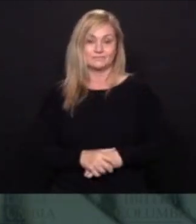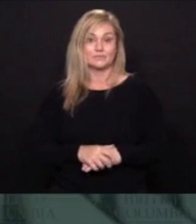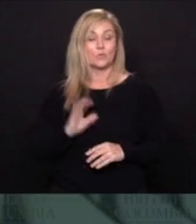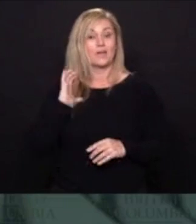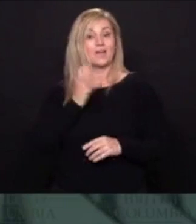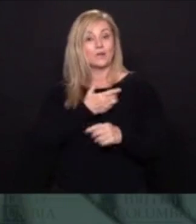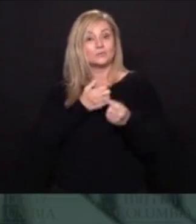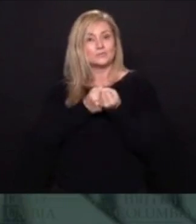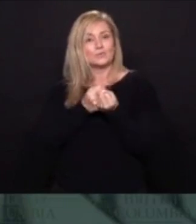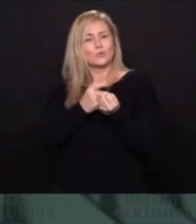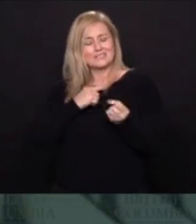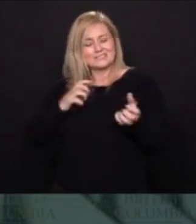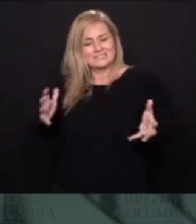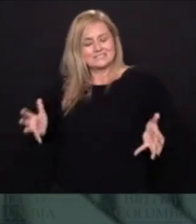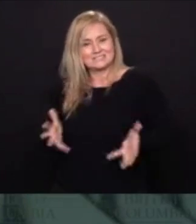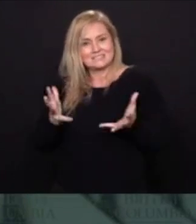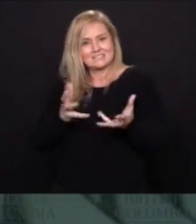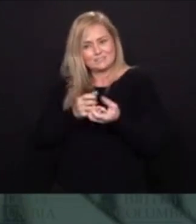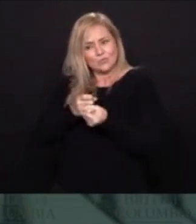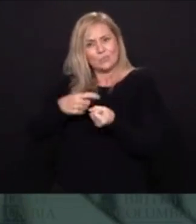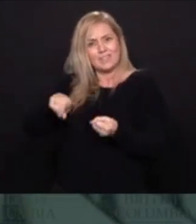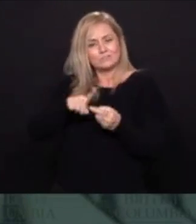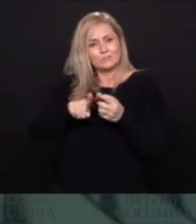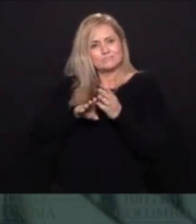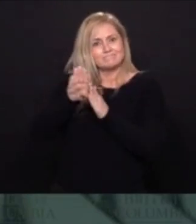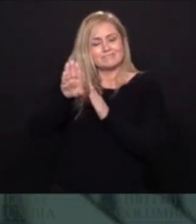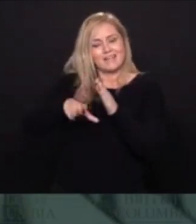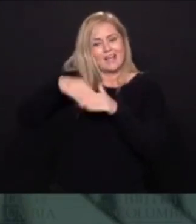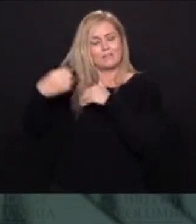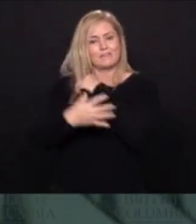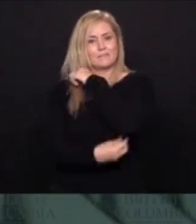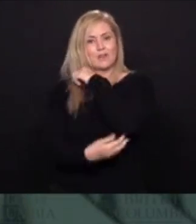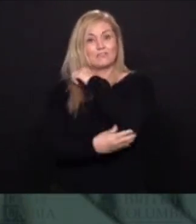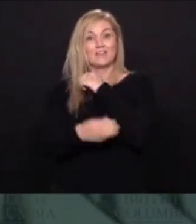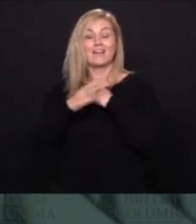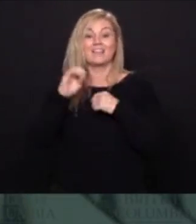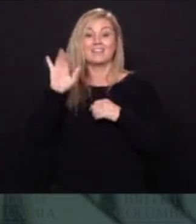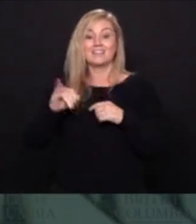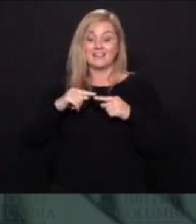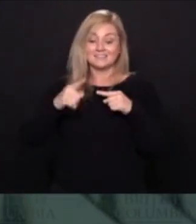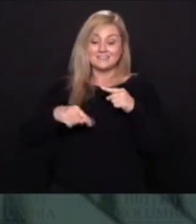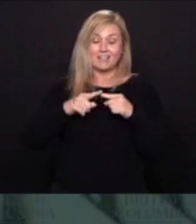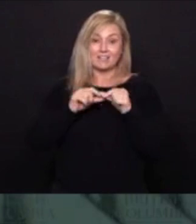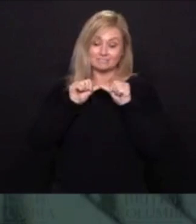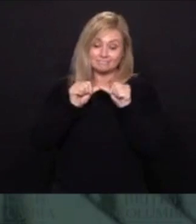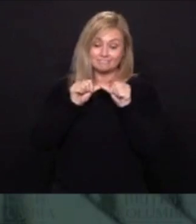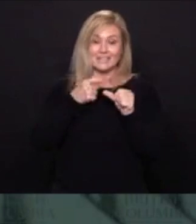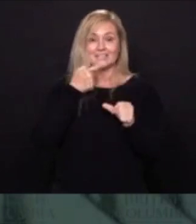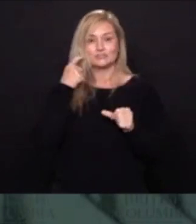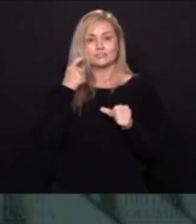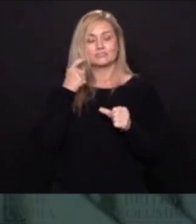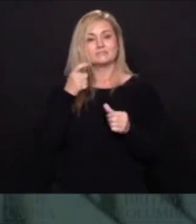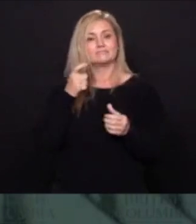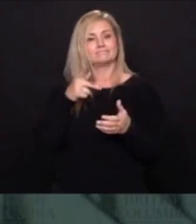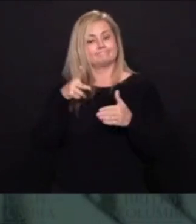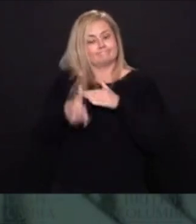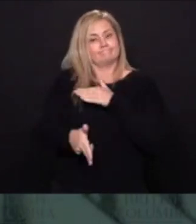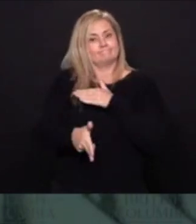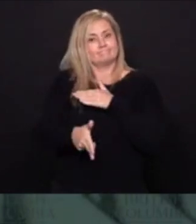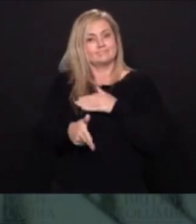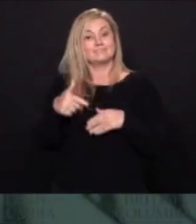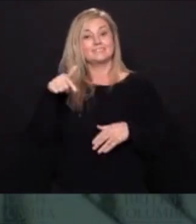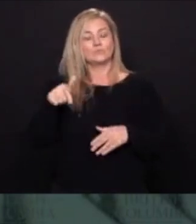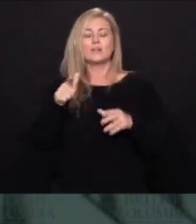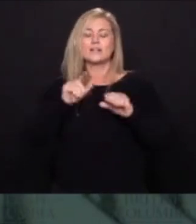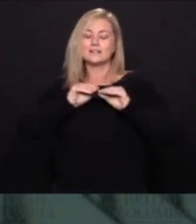to lift themselves out of poverty and to break the cycle of addiction. To be clear, this is